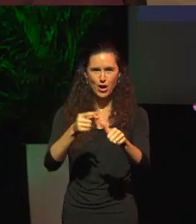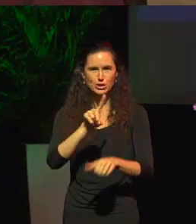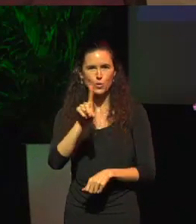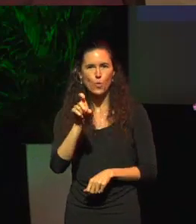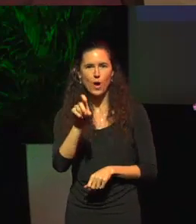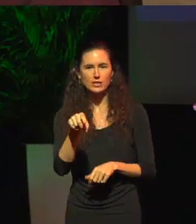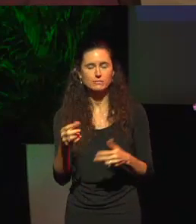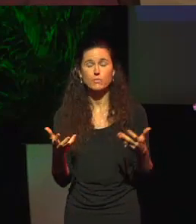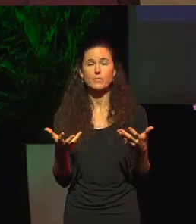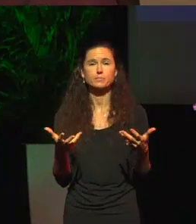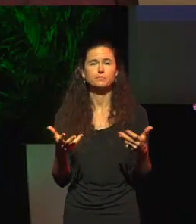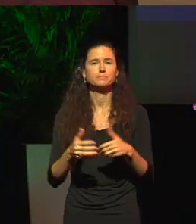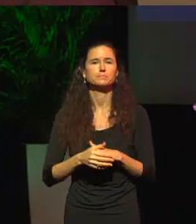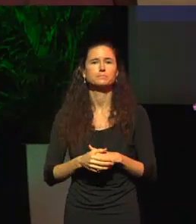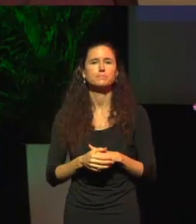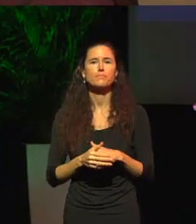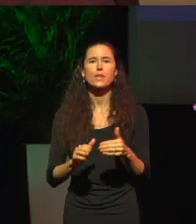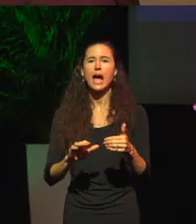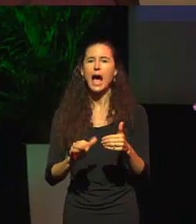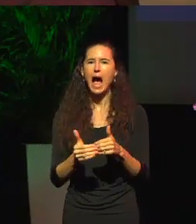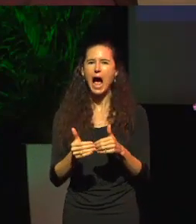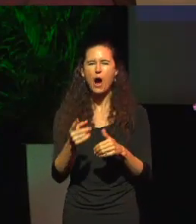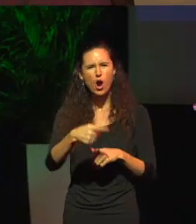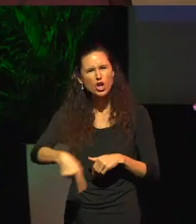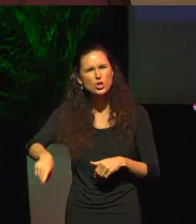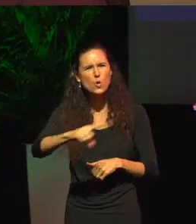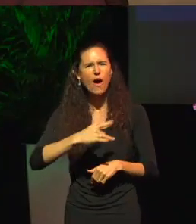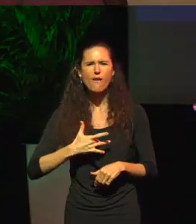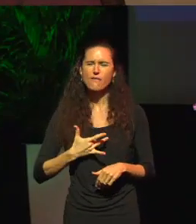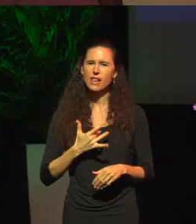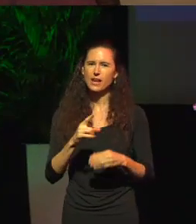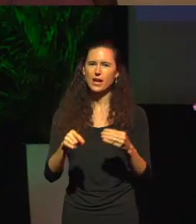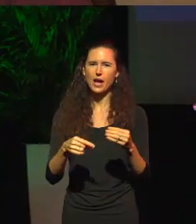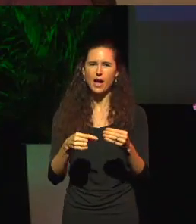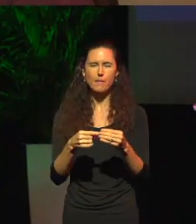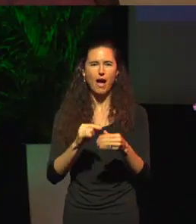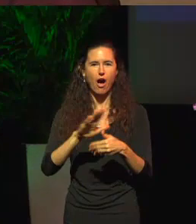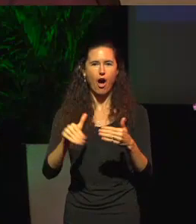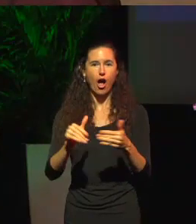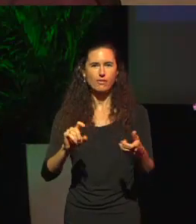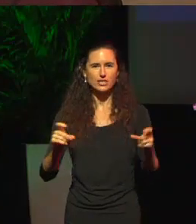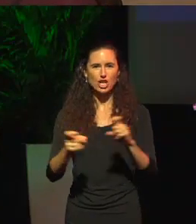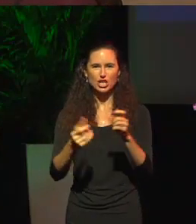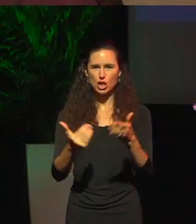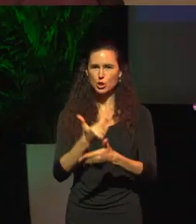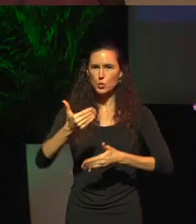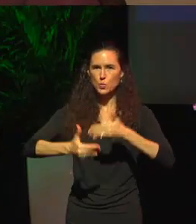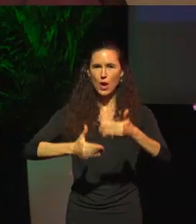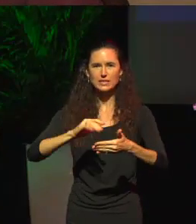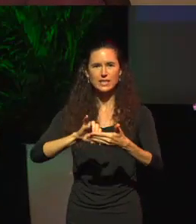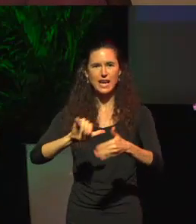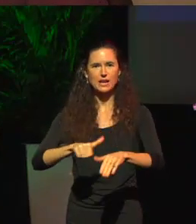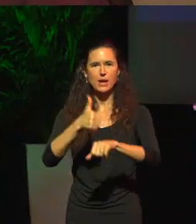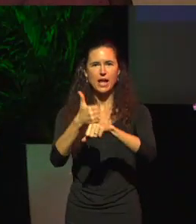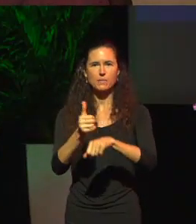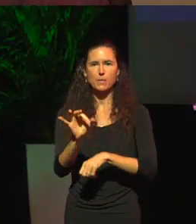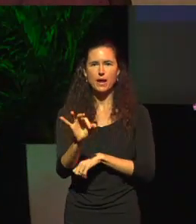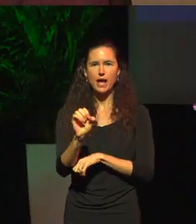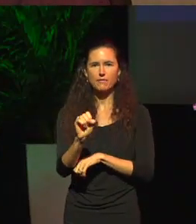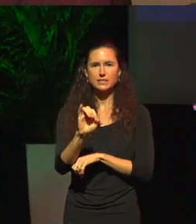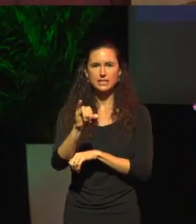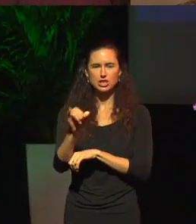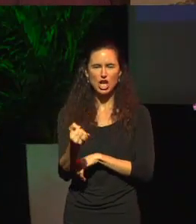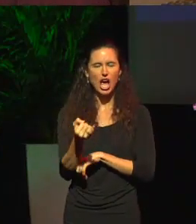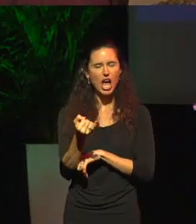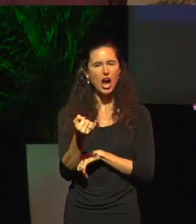question. First question, how are you all feeling about all of the changes and the new processes implemented here at FSCJ